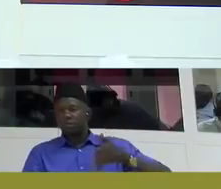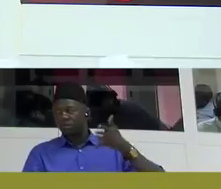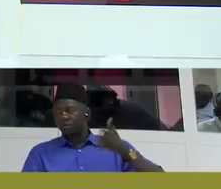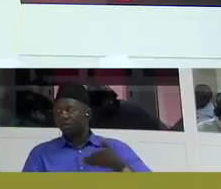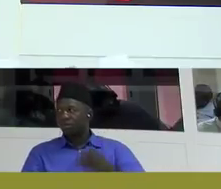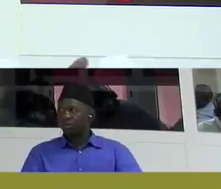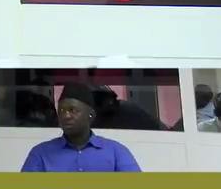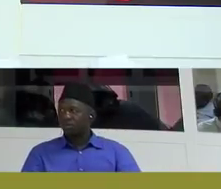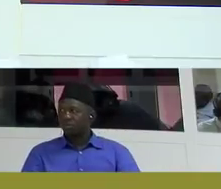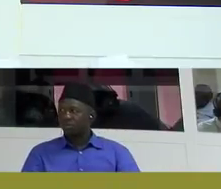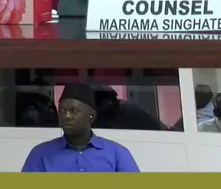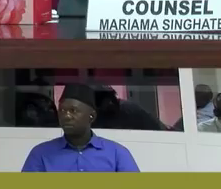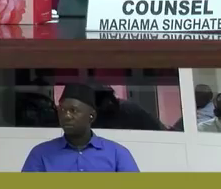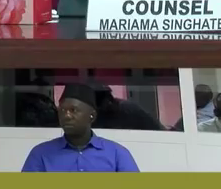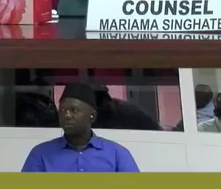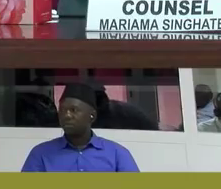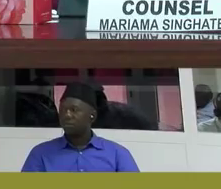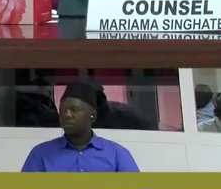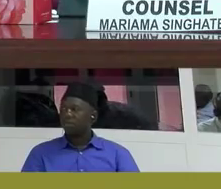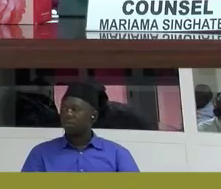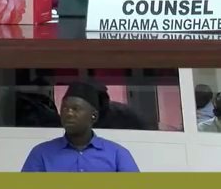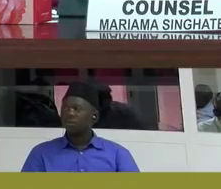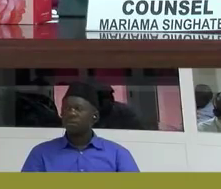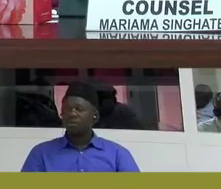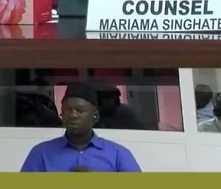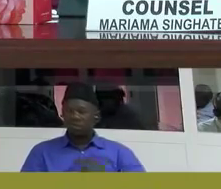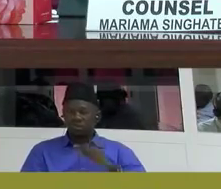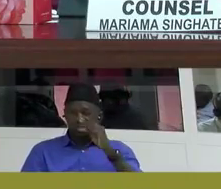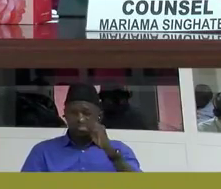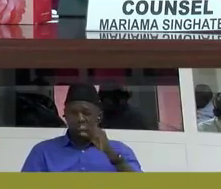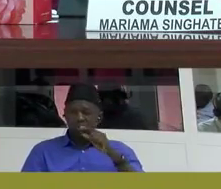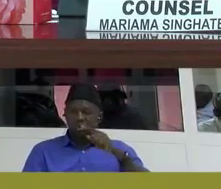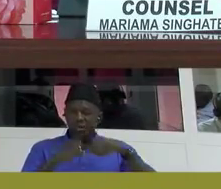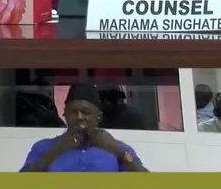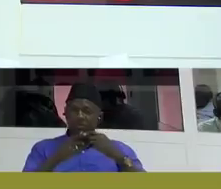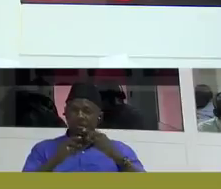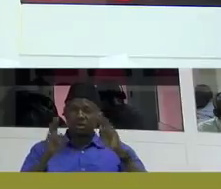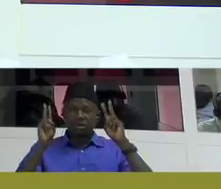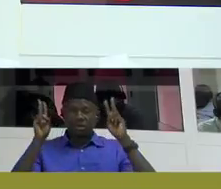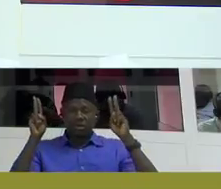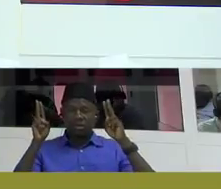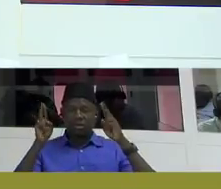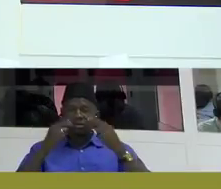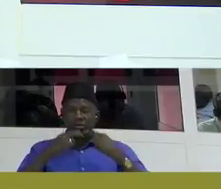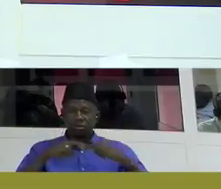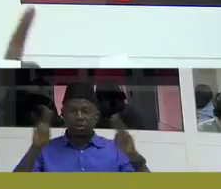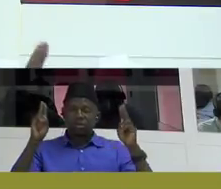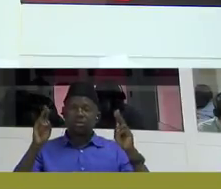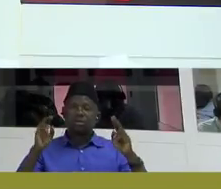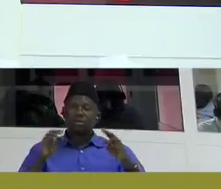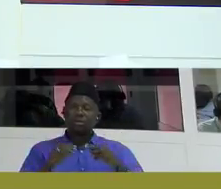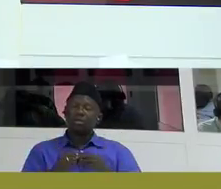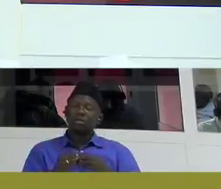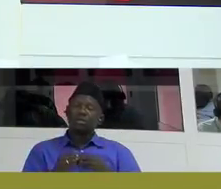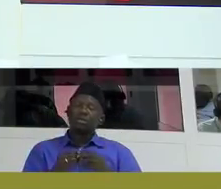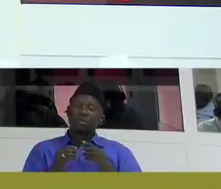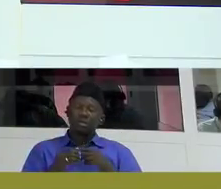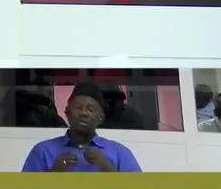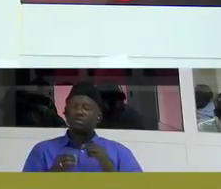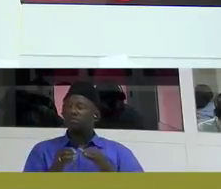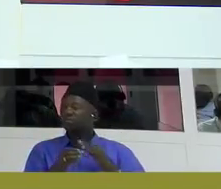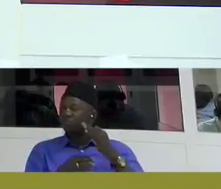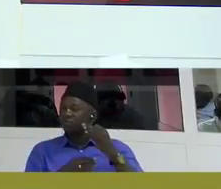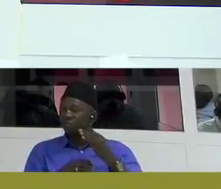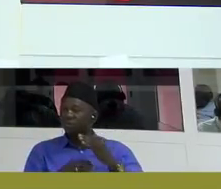after Yaya's declaration, he further promised to remove the constitution